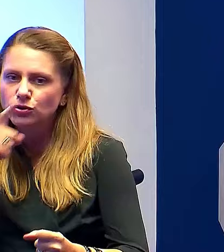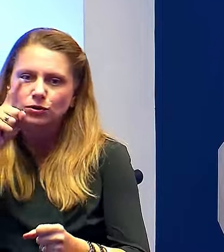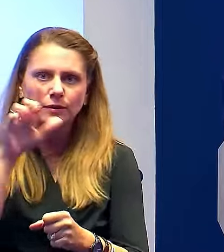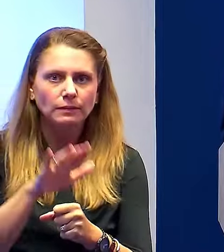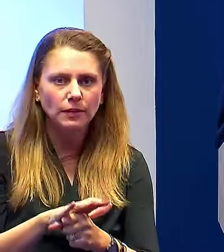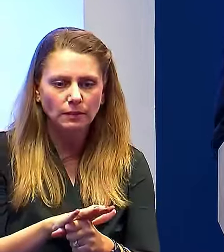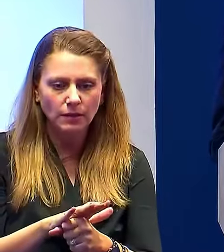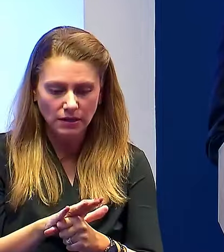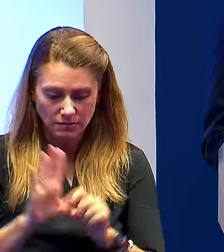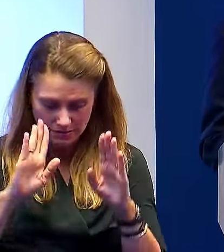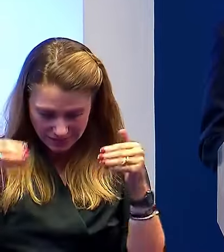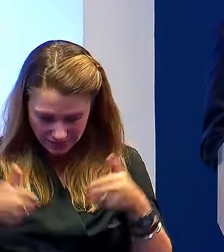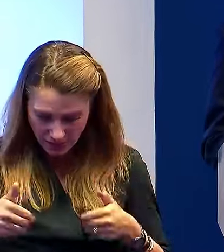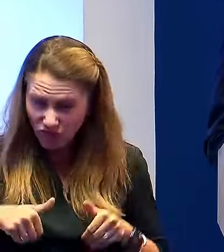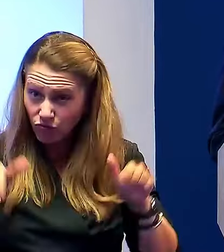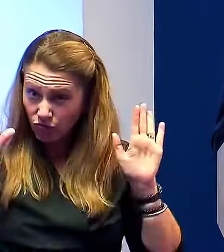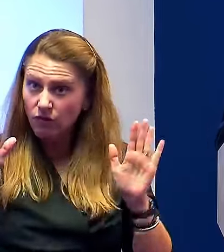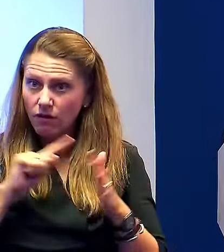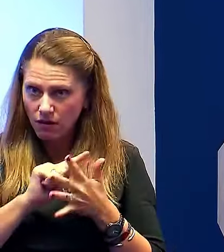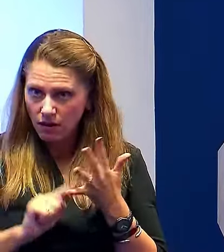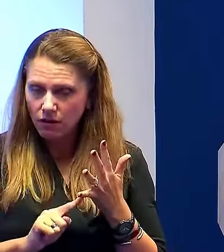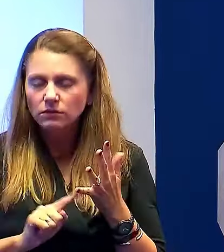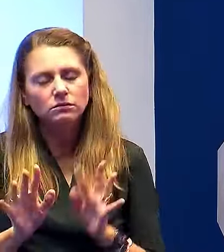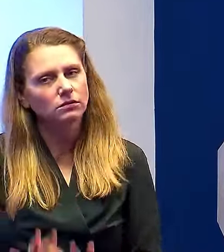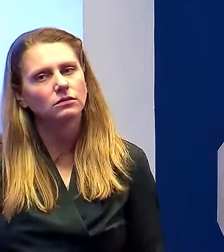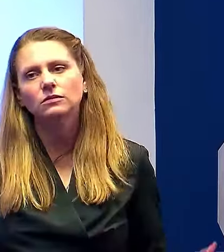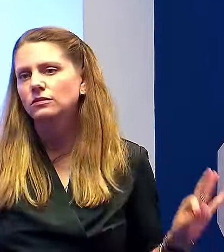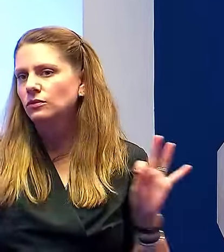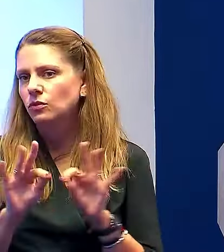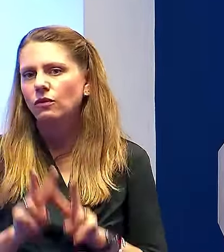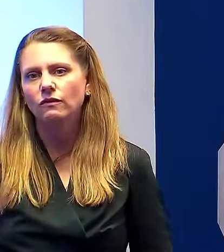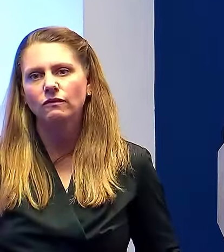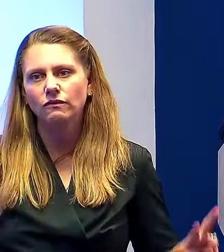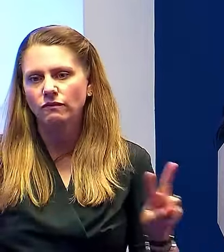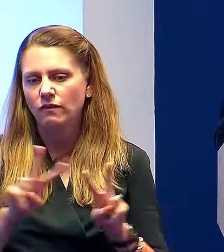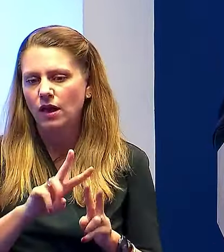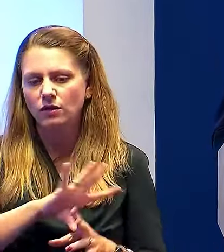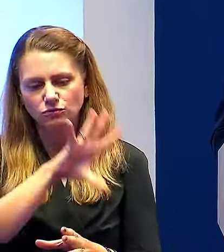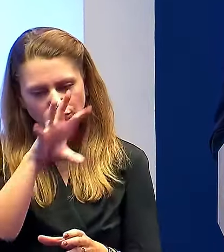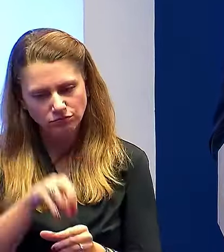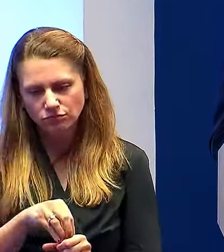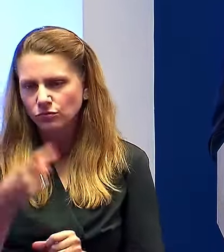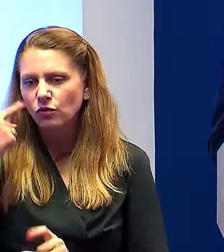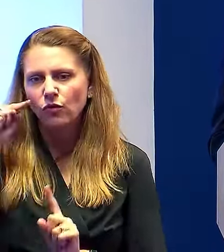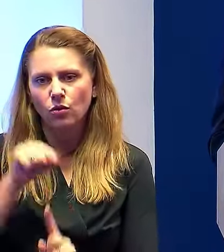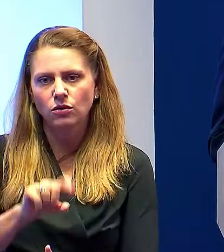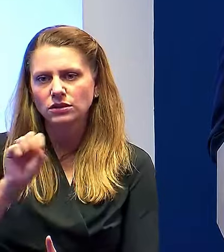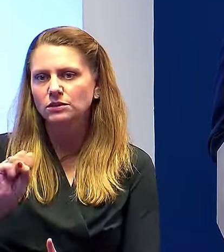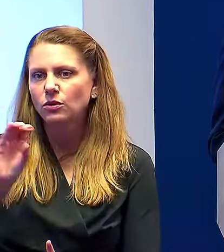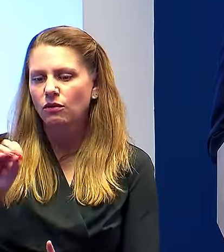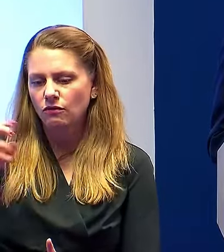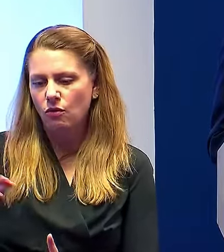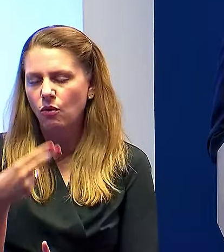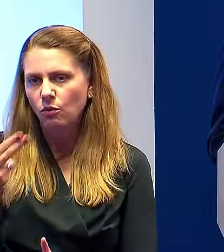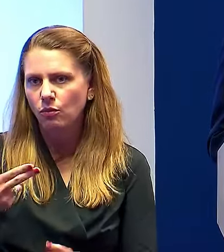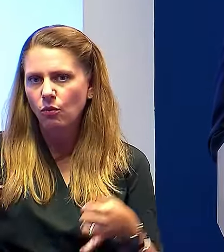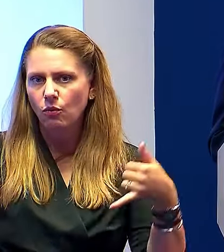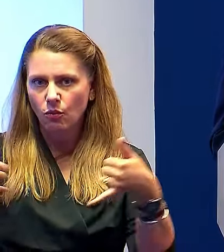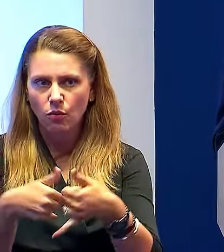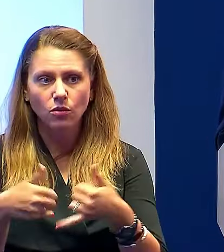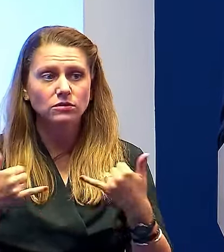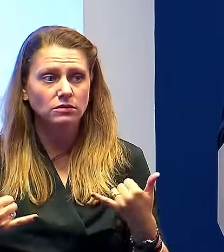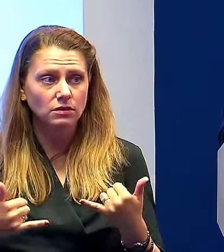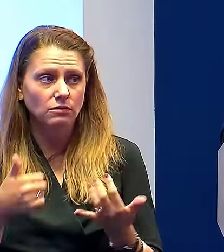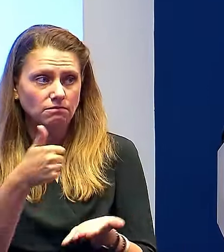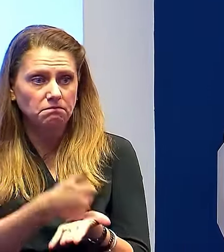dedication. These are the key values of the Spirit of Hope Awards, and they are helpful guides for anyone wanting to